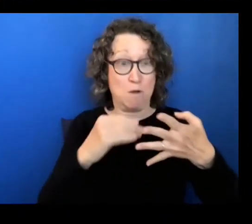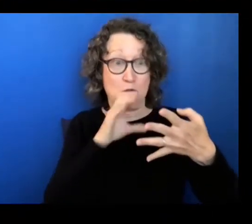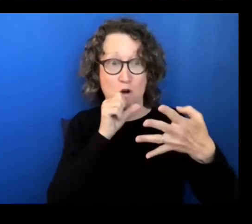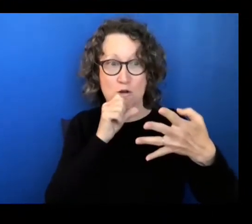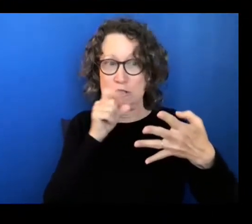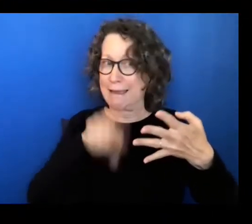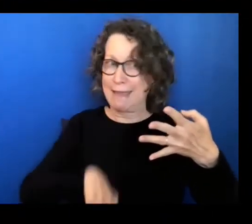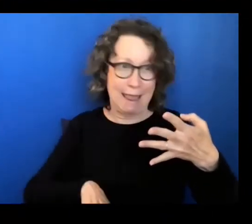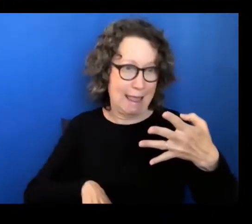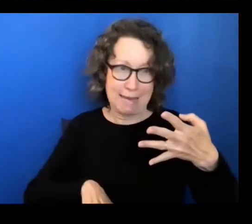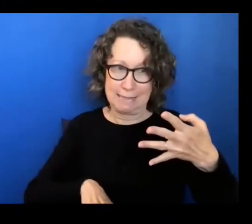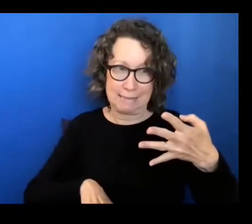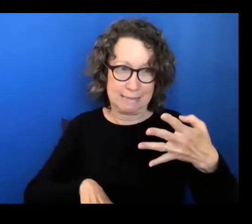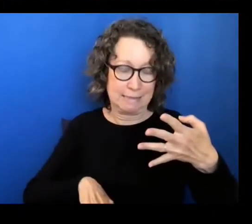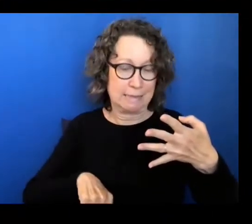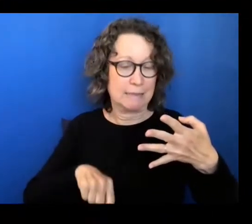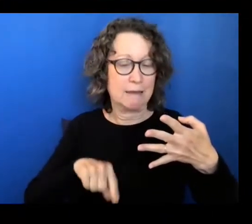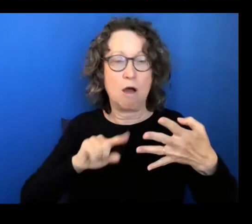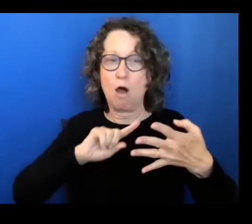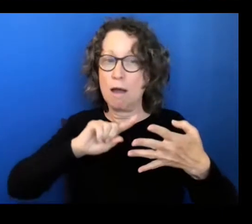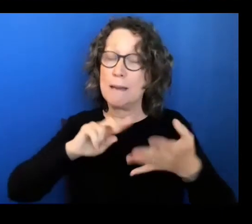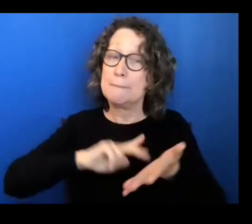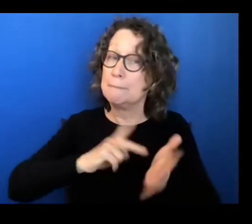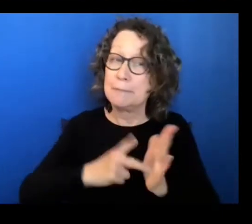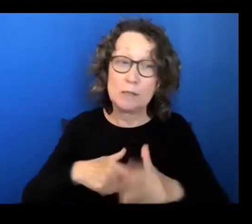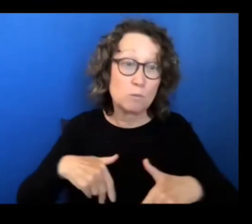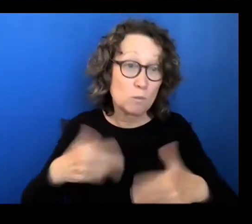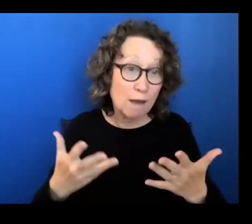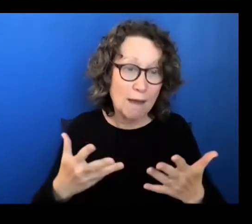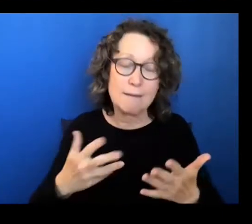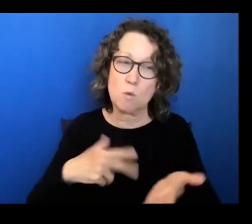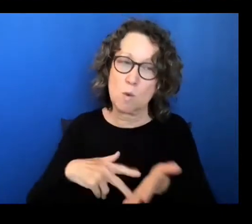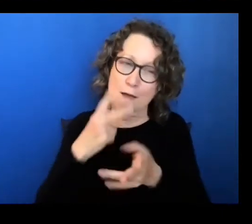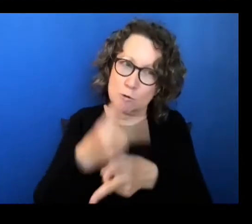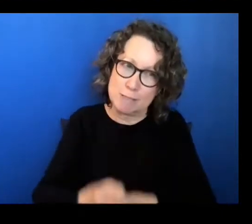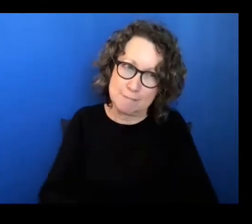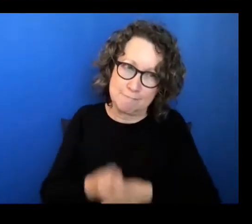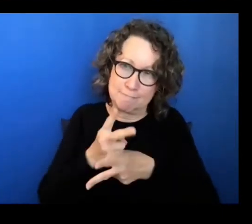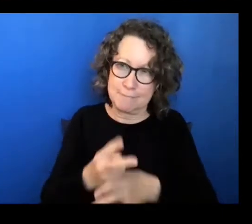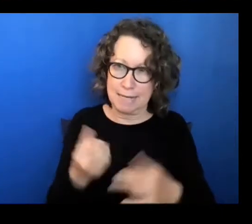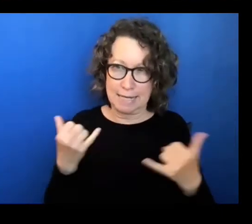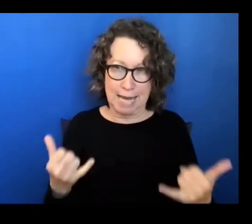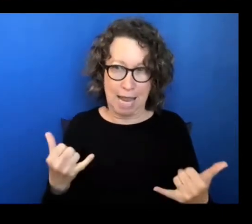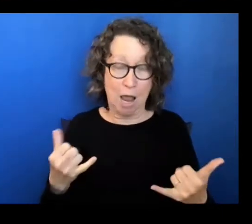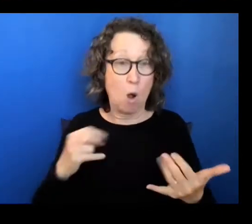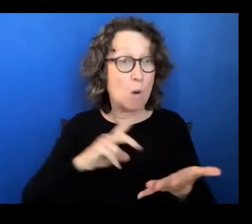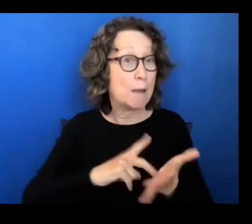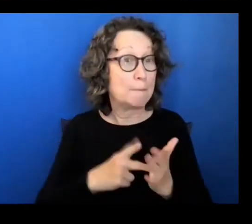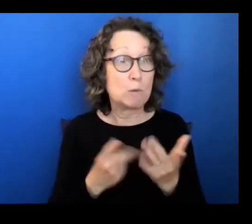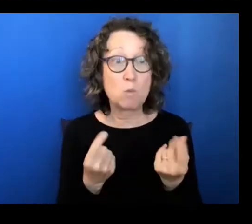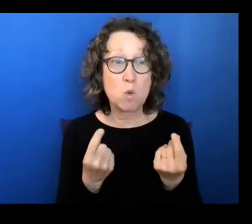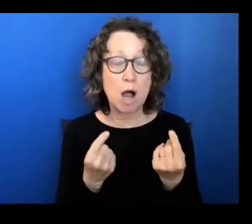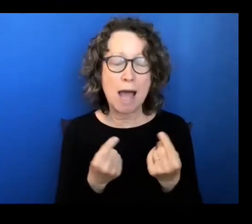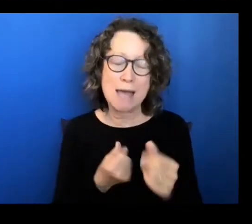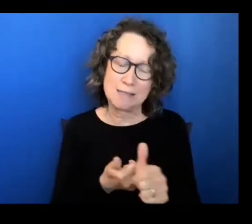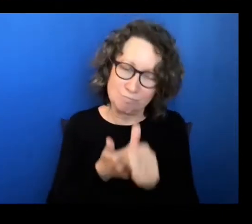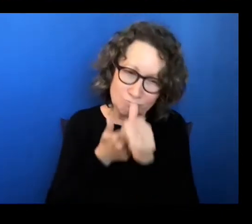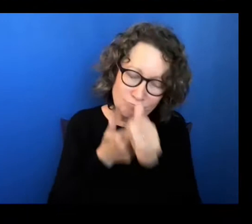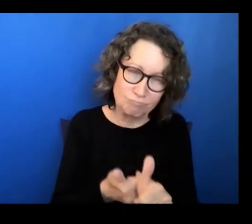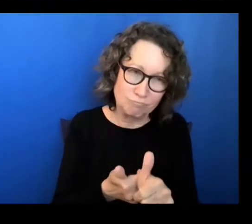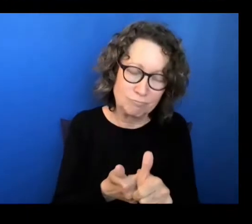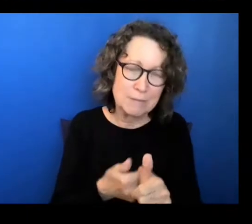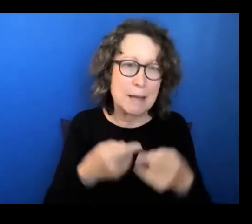We then must all be extra cautious at this time. And that means diligently practicing